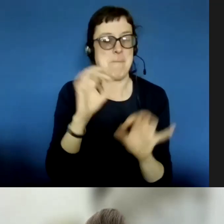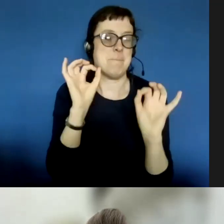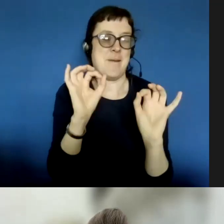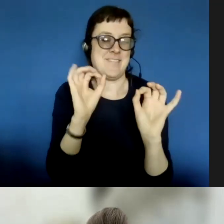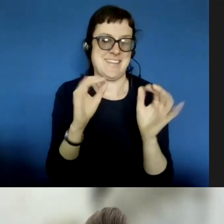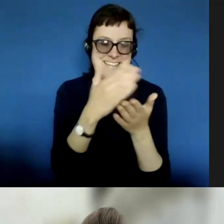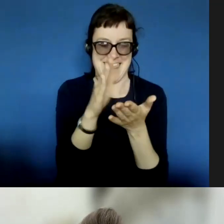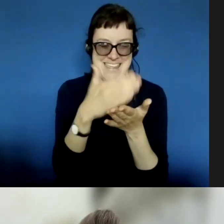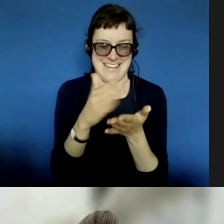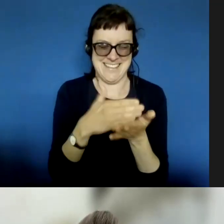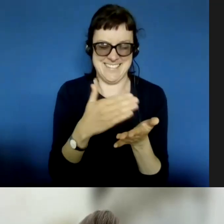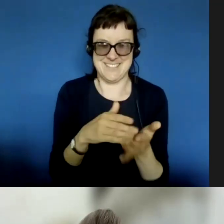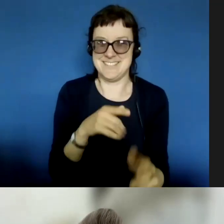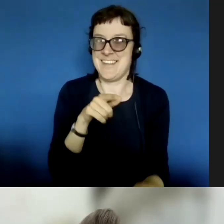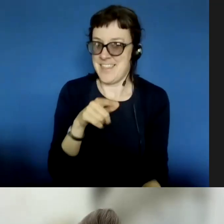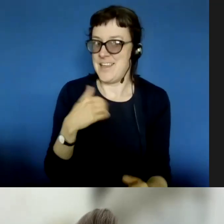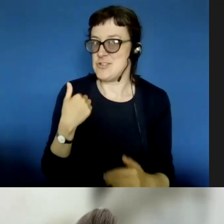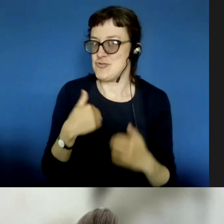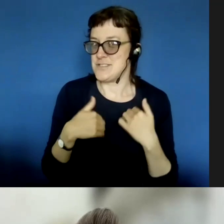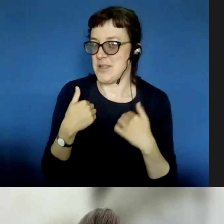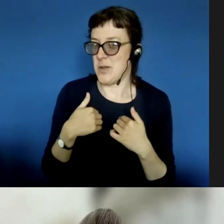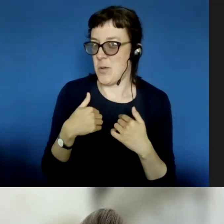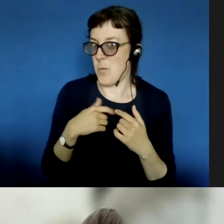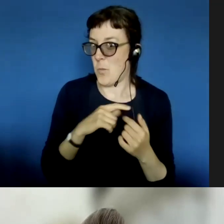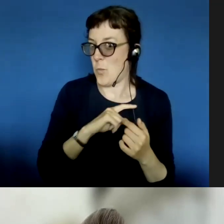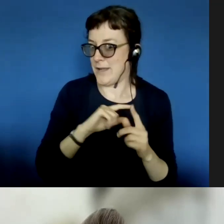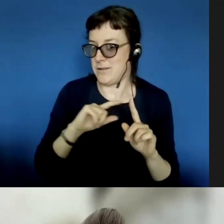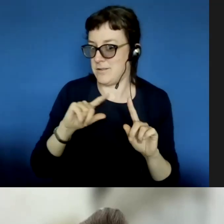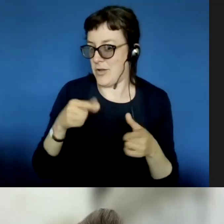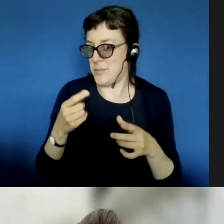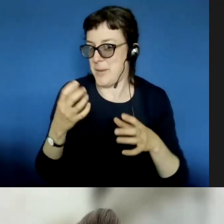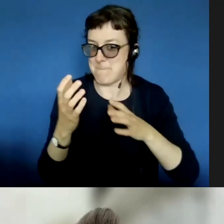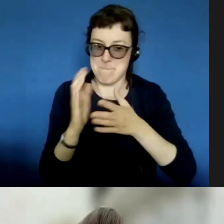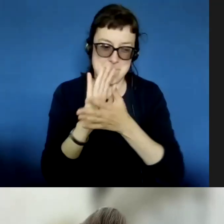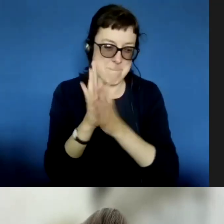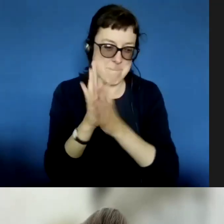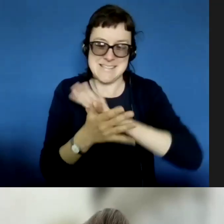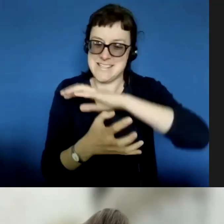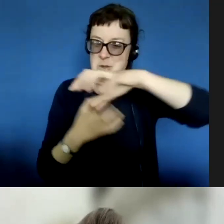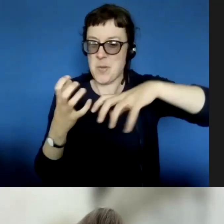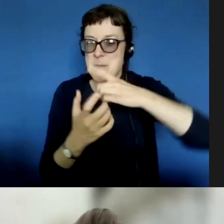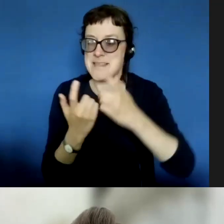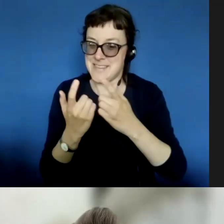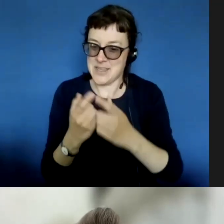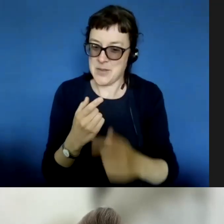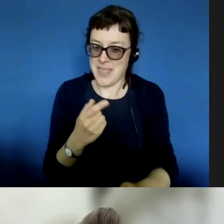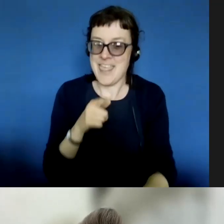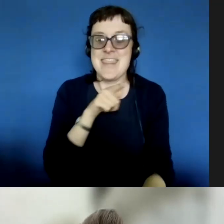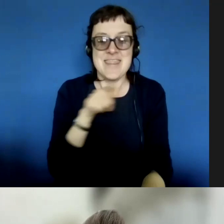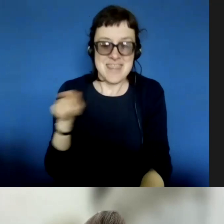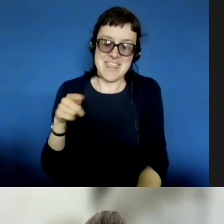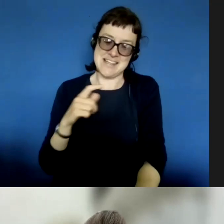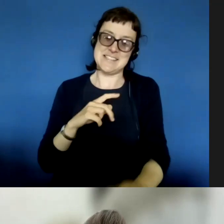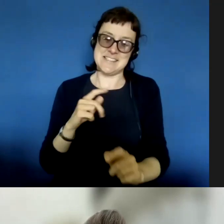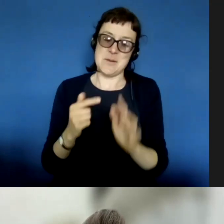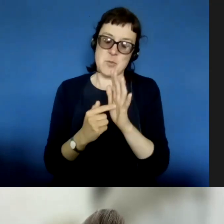found that a really interesting, it's why can't it just be messy, but your voice is still valid even if you're messy,